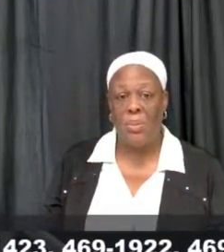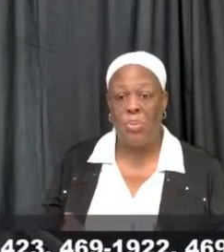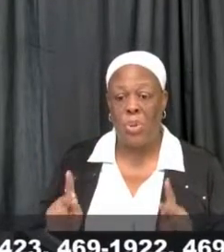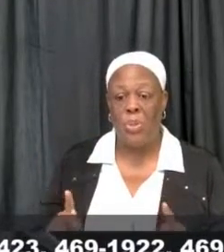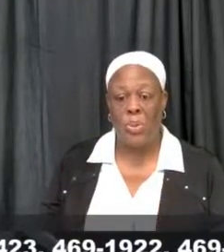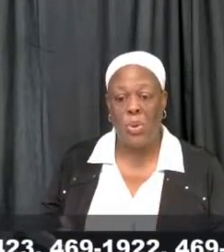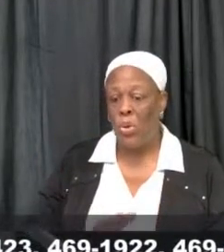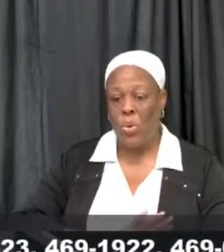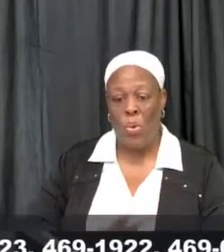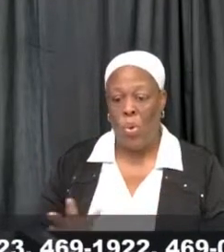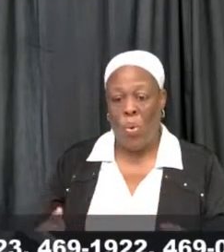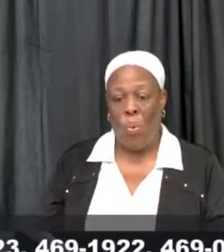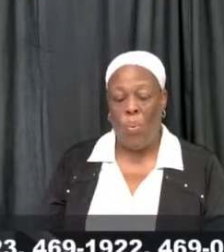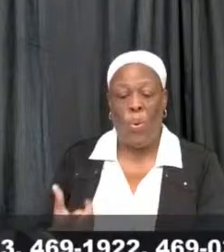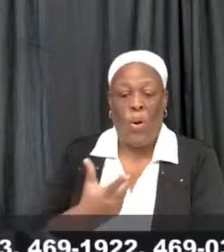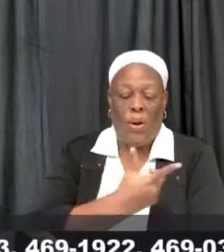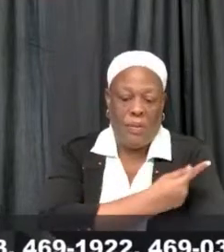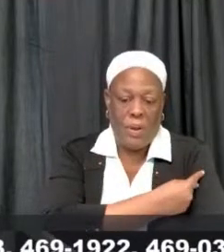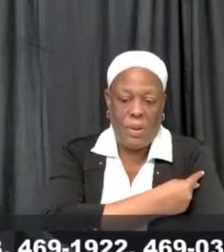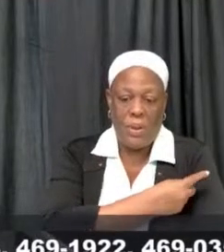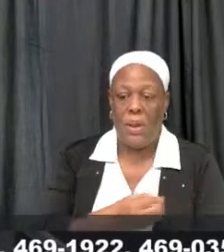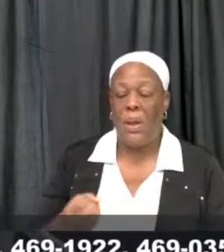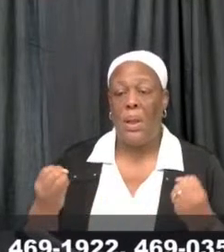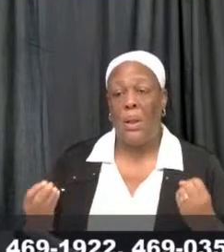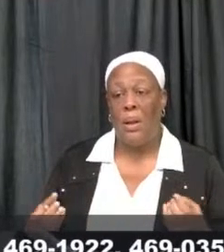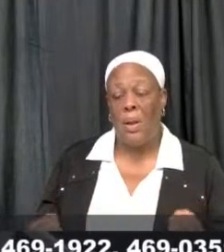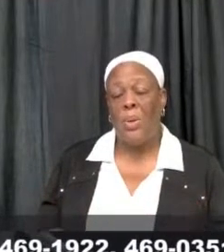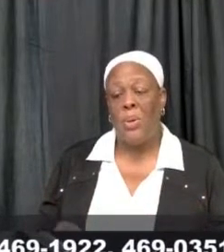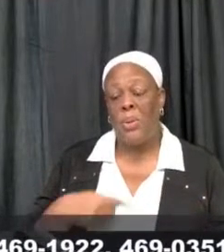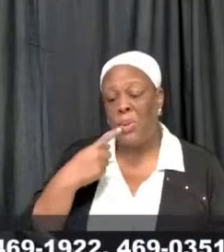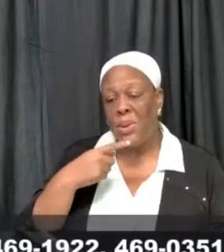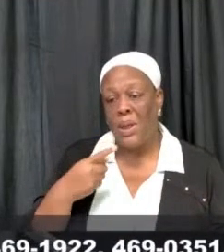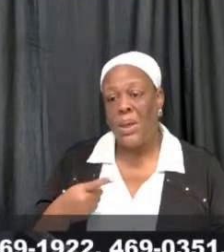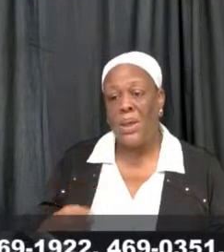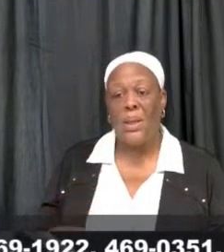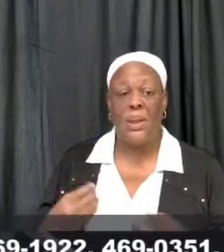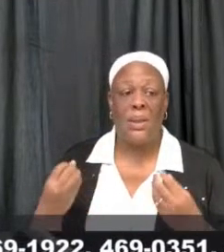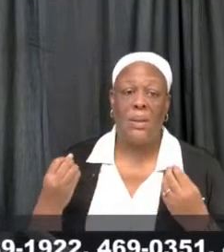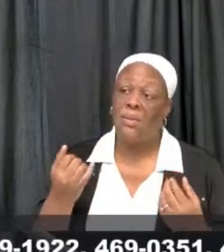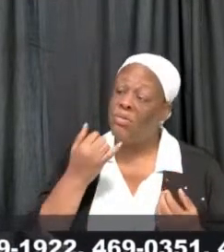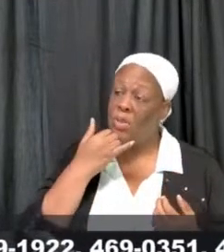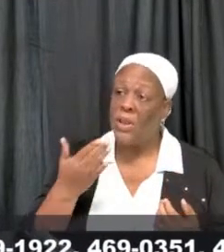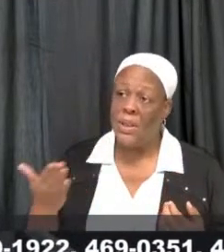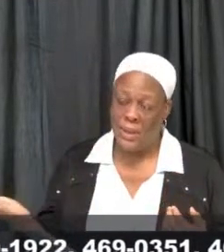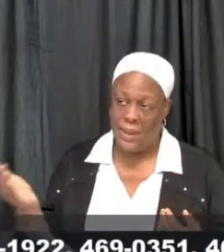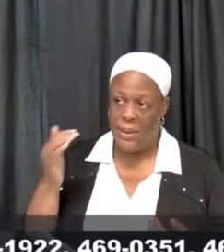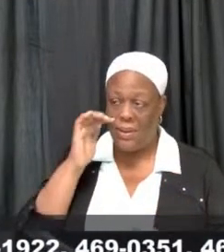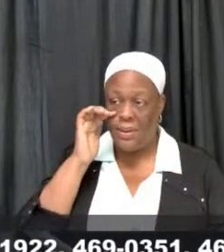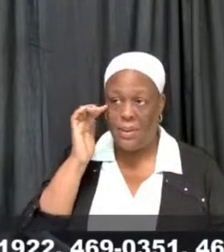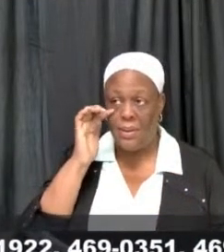against taking the vaccine. One of the most recent